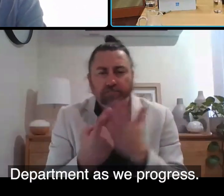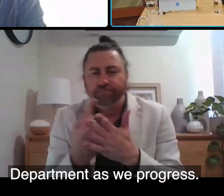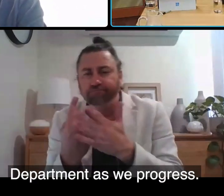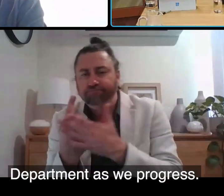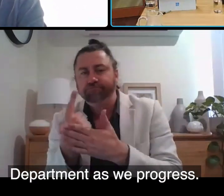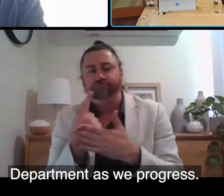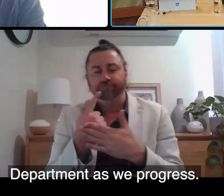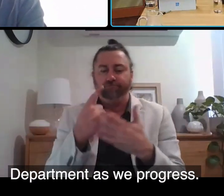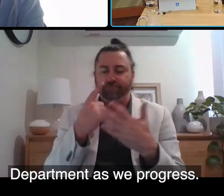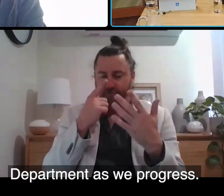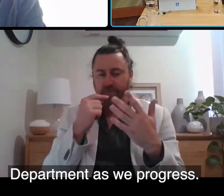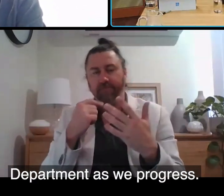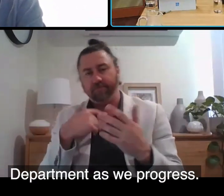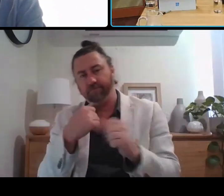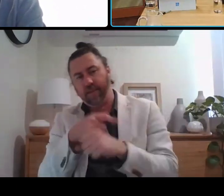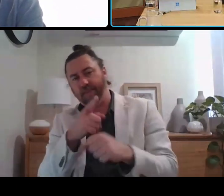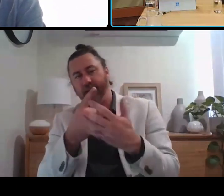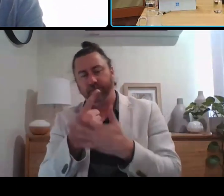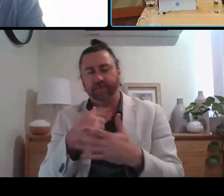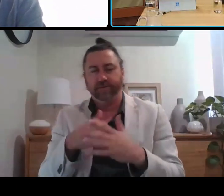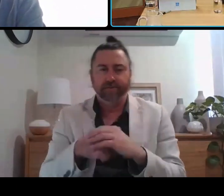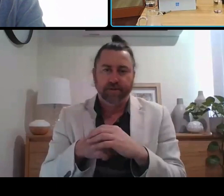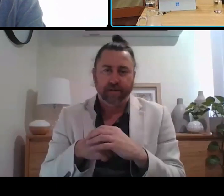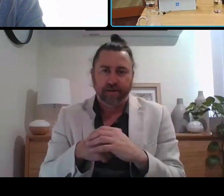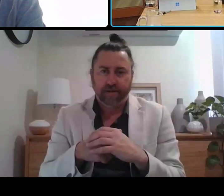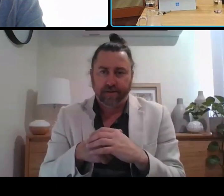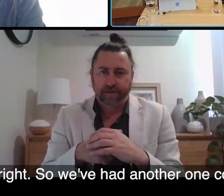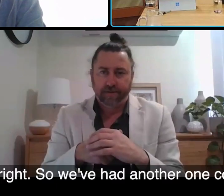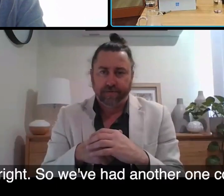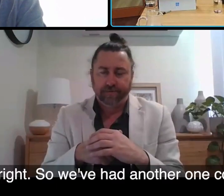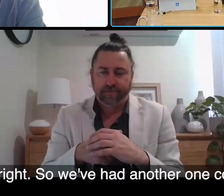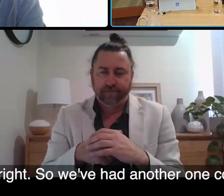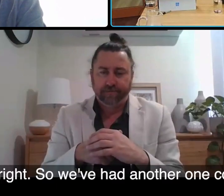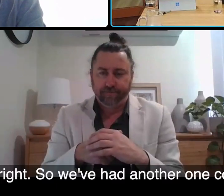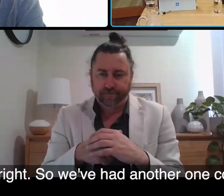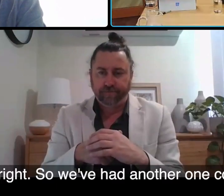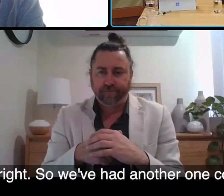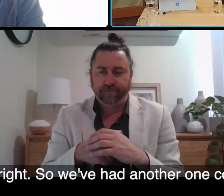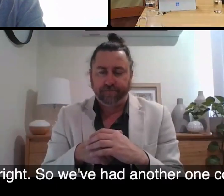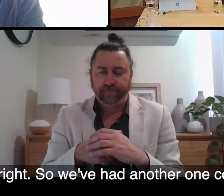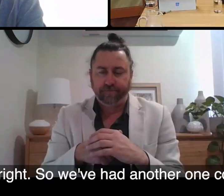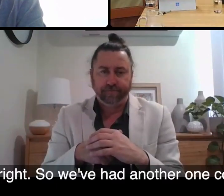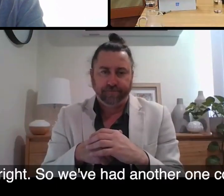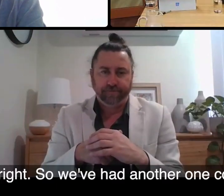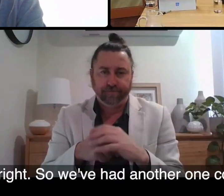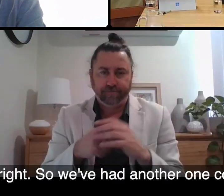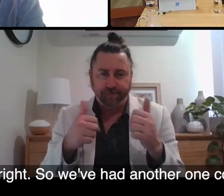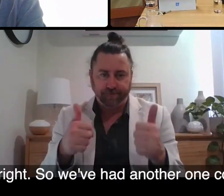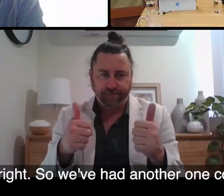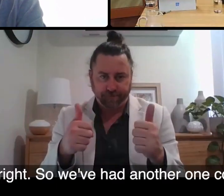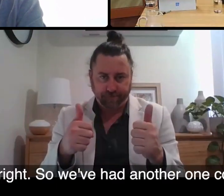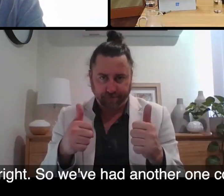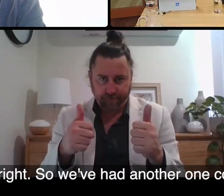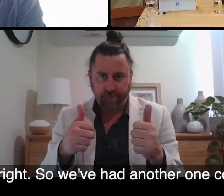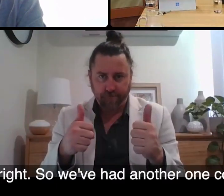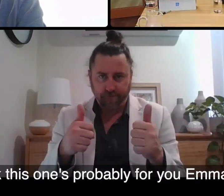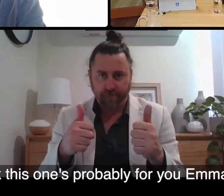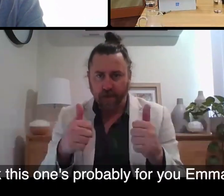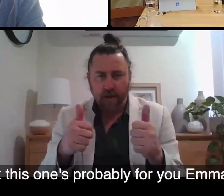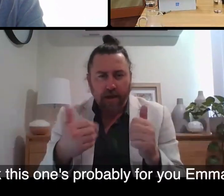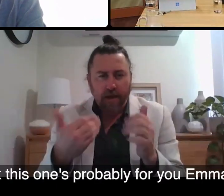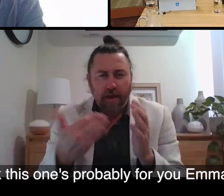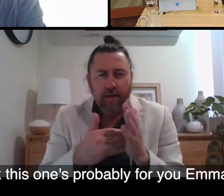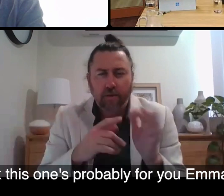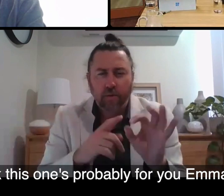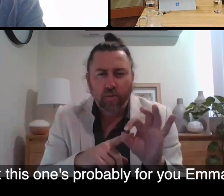providers and the department as we progress. Cool. All right, so we've had another one come in.